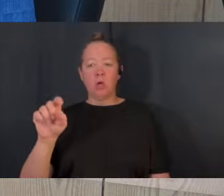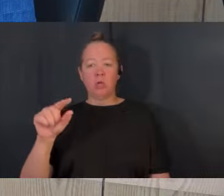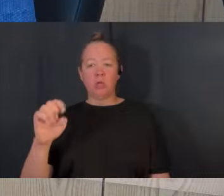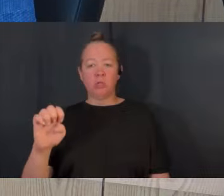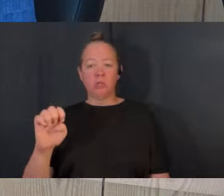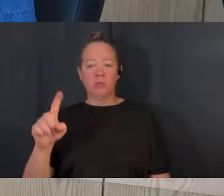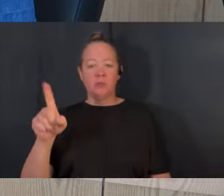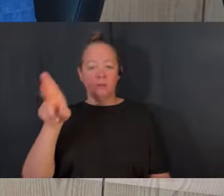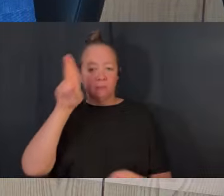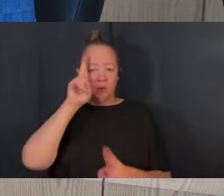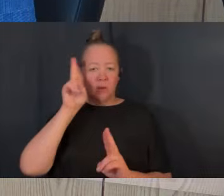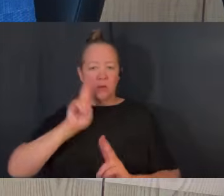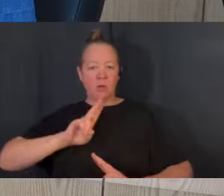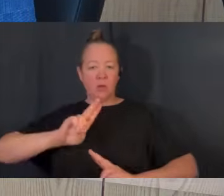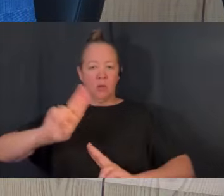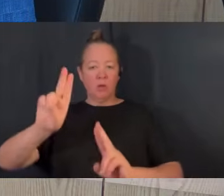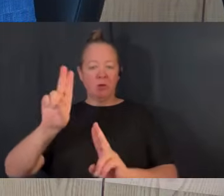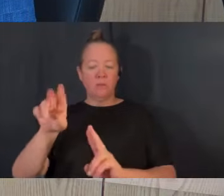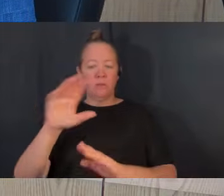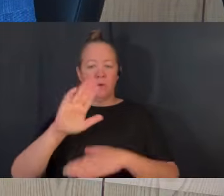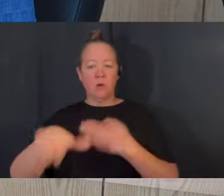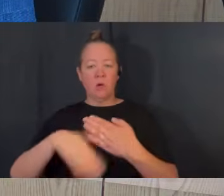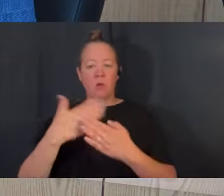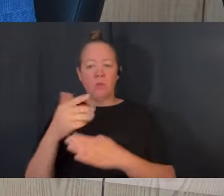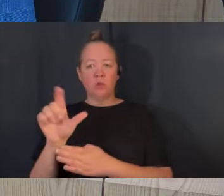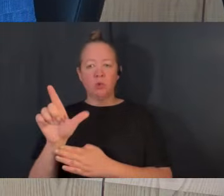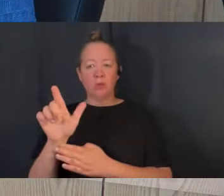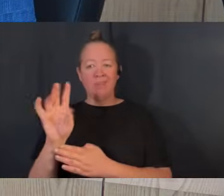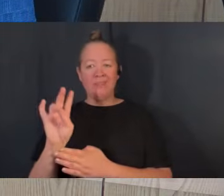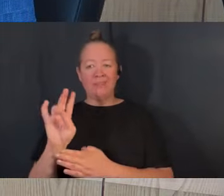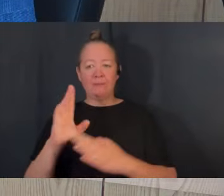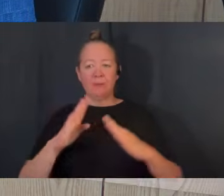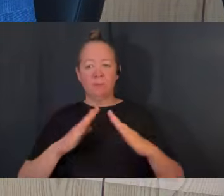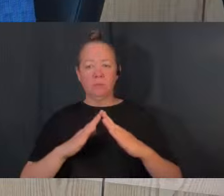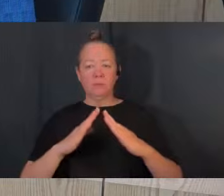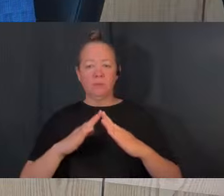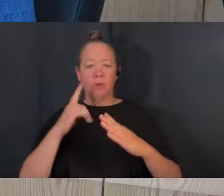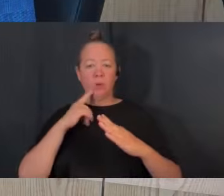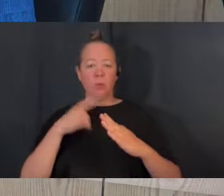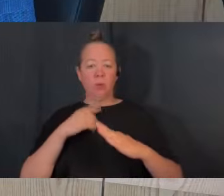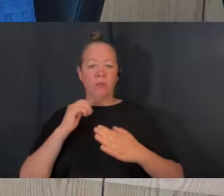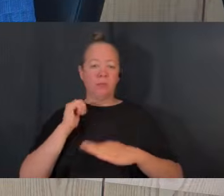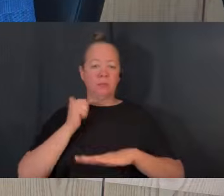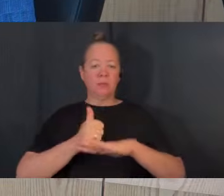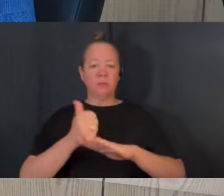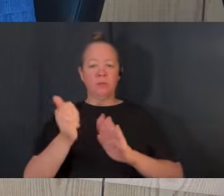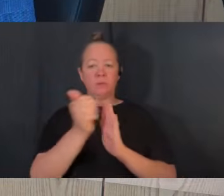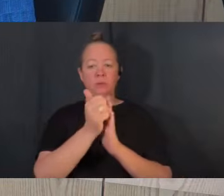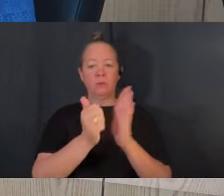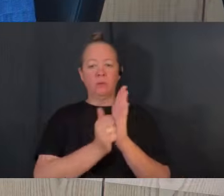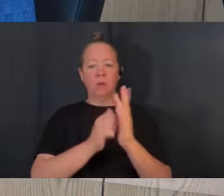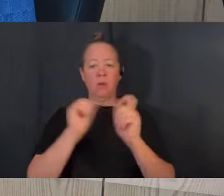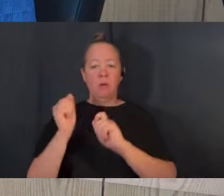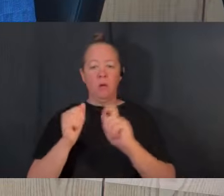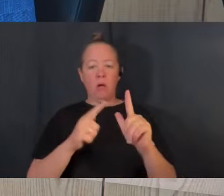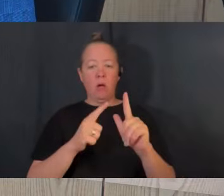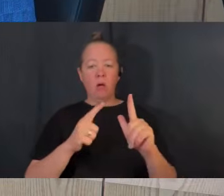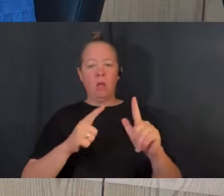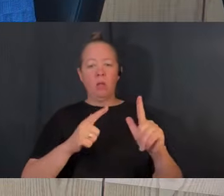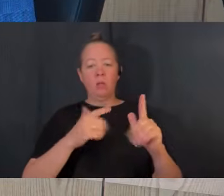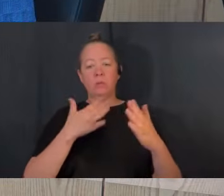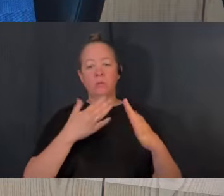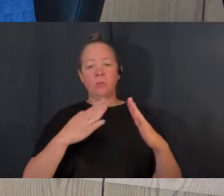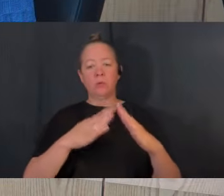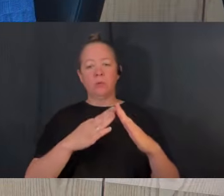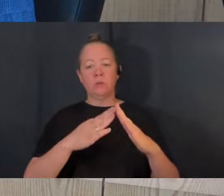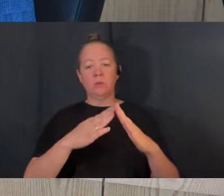So we help set the agenda to represent the entire all municipalities working with the county government